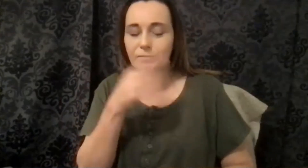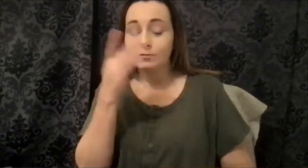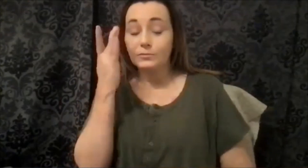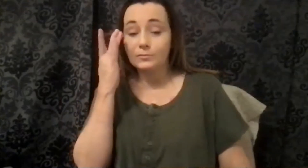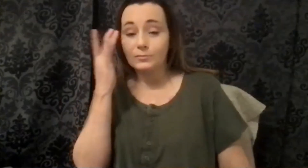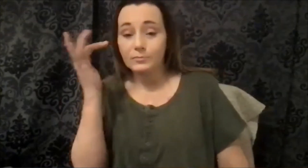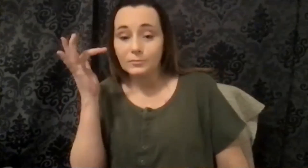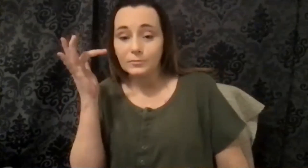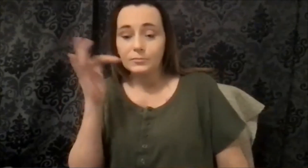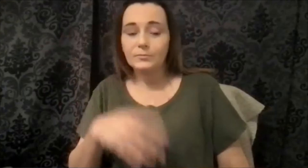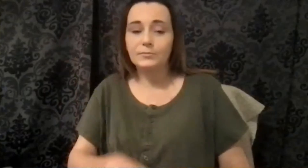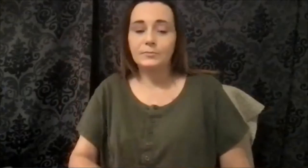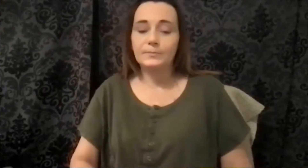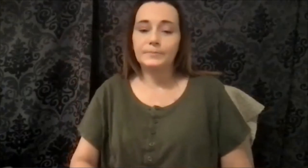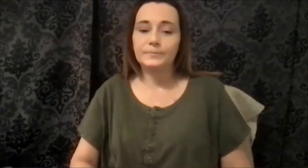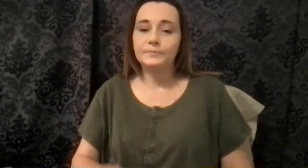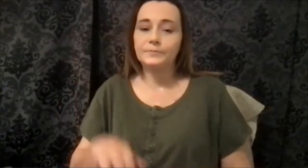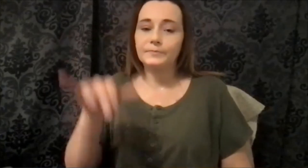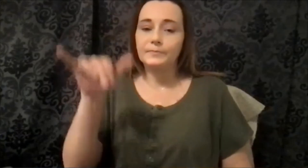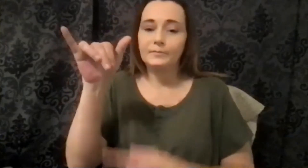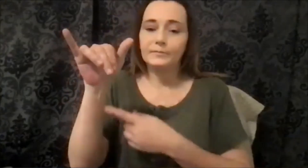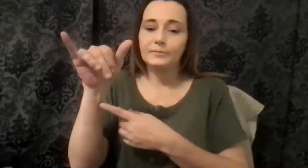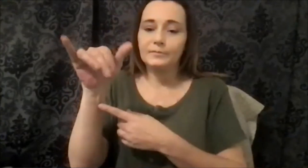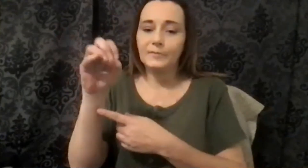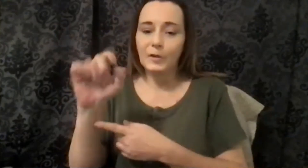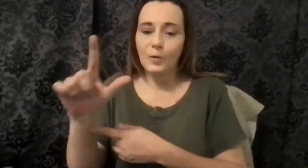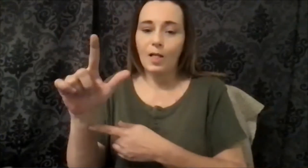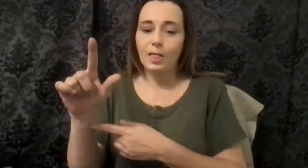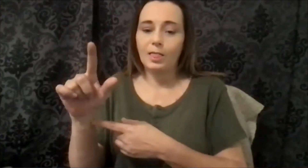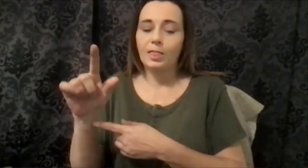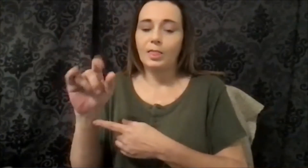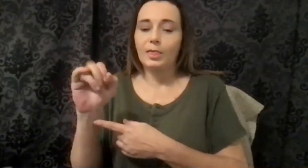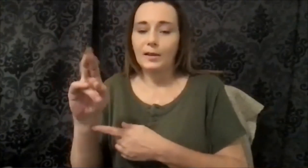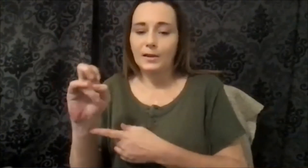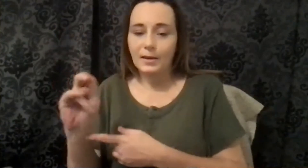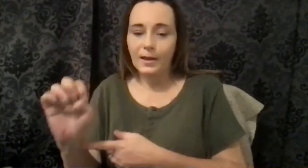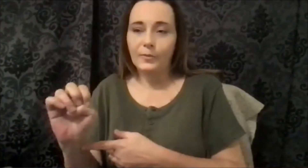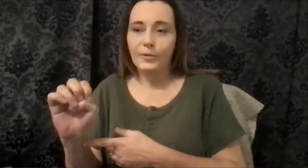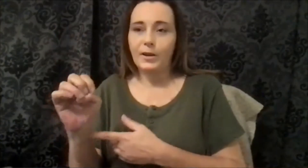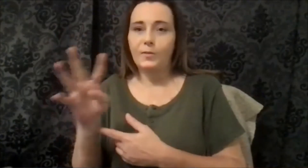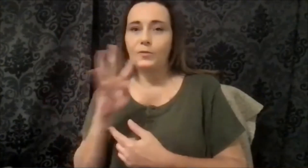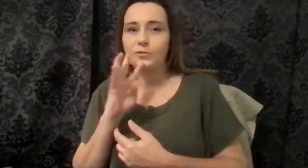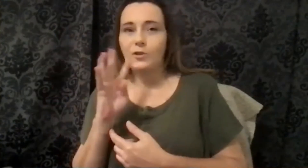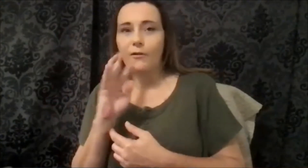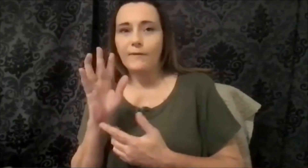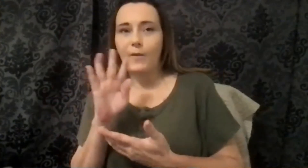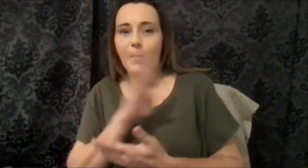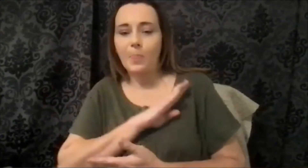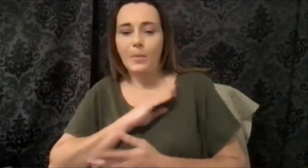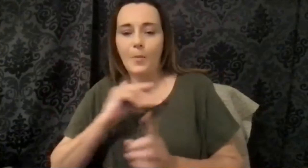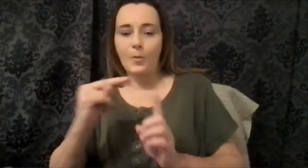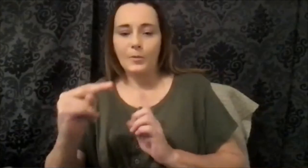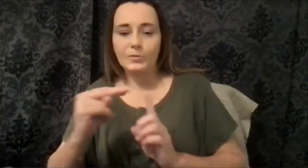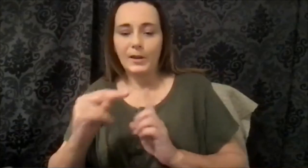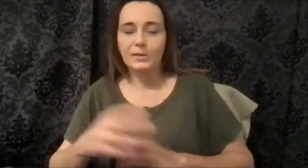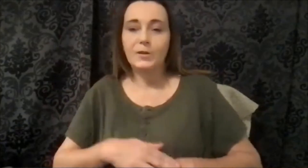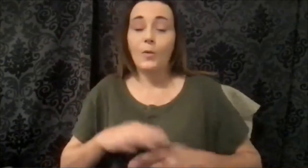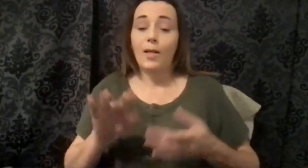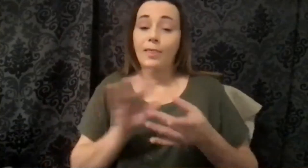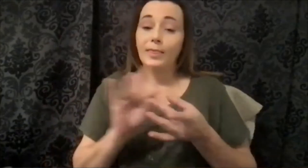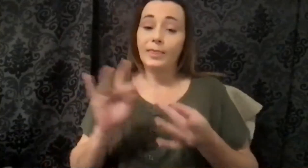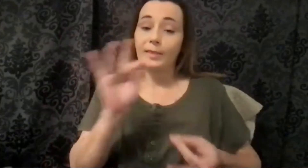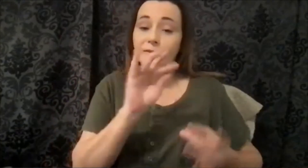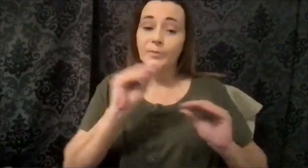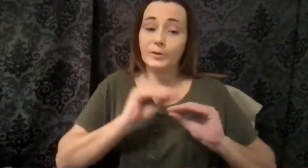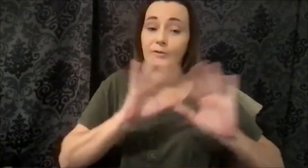because Joel and Irene were speaking from the board perspective. So in the spirit of transparency, I